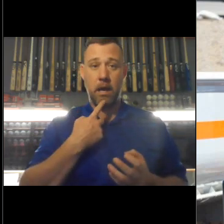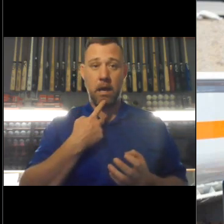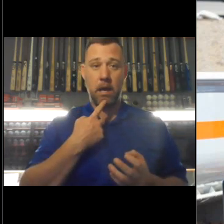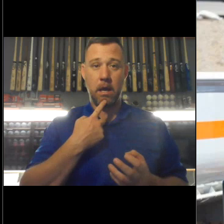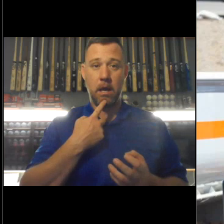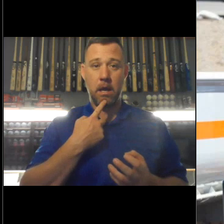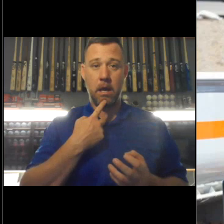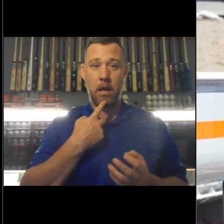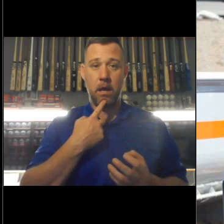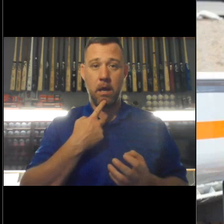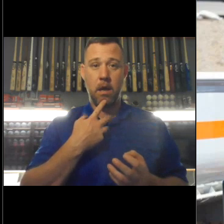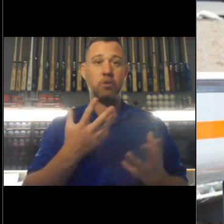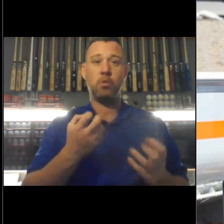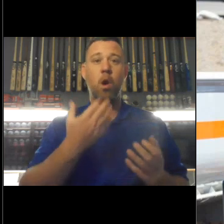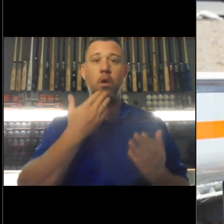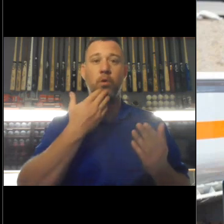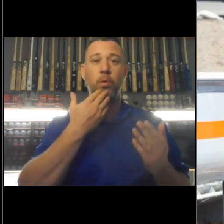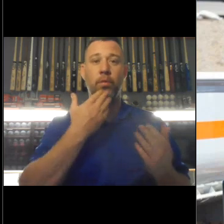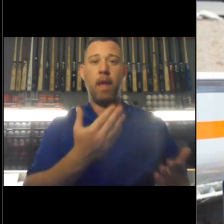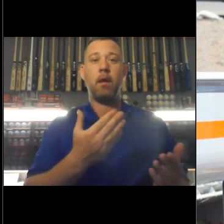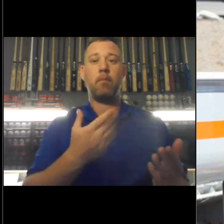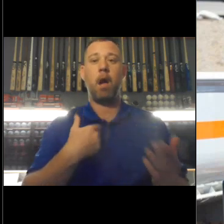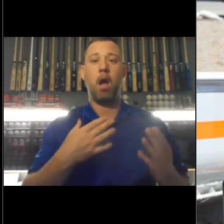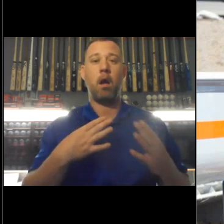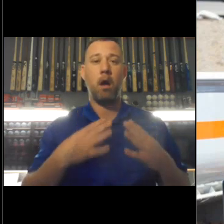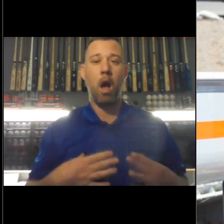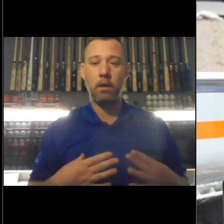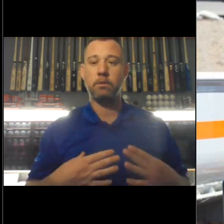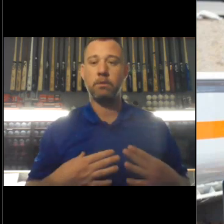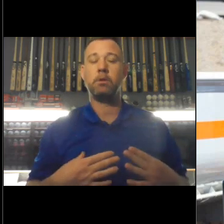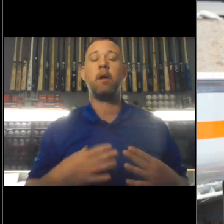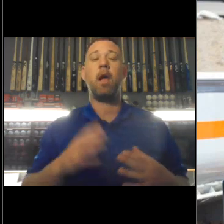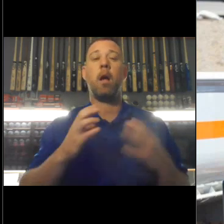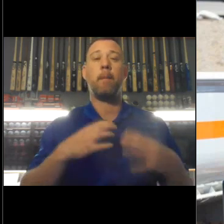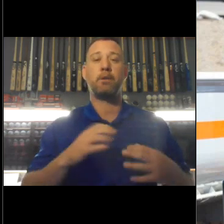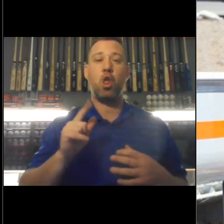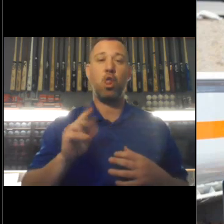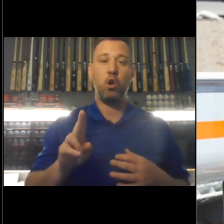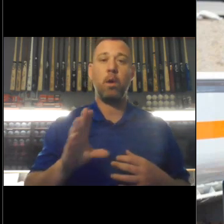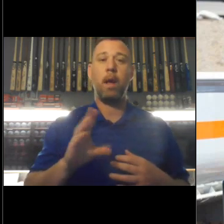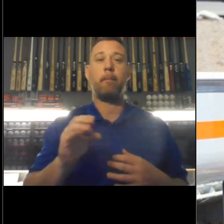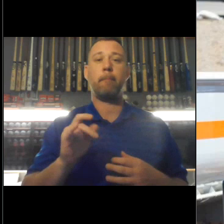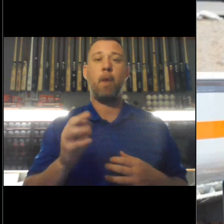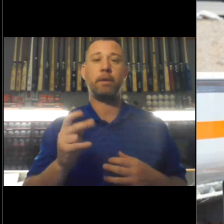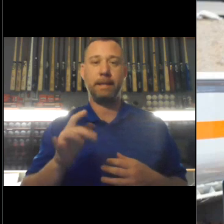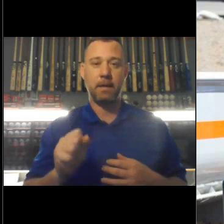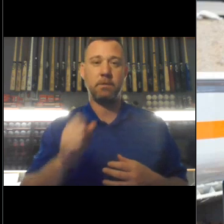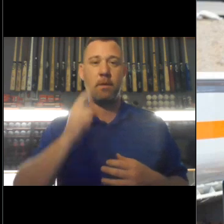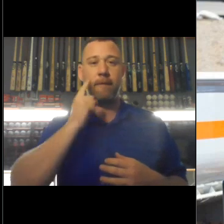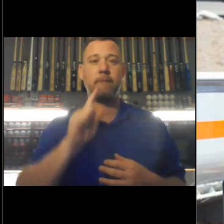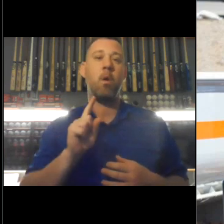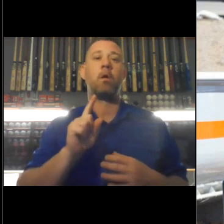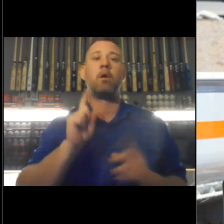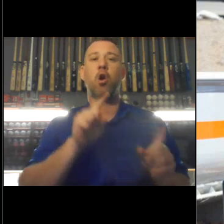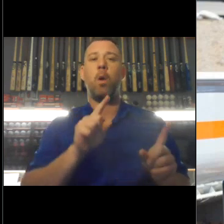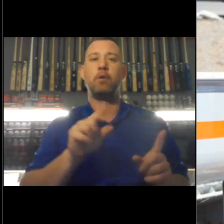wanted to thank my colleagues, Commissioner Liu and Commissioner Martinez, for going with me to the Caltrans District